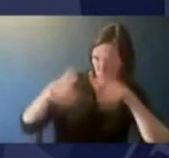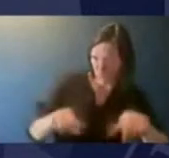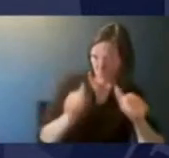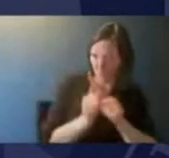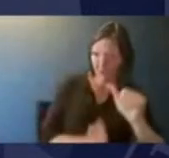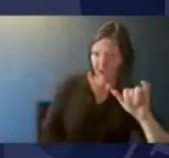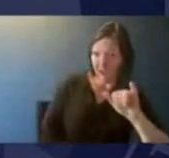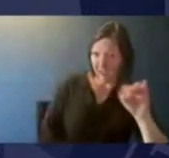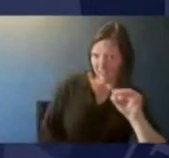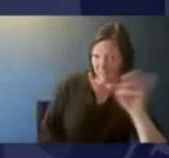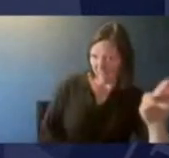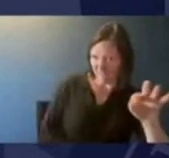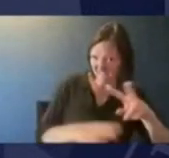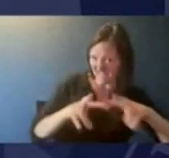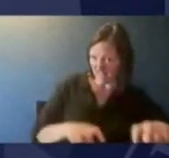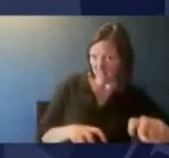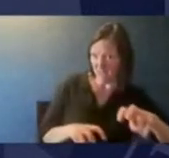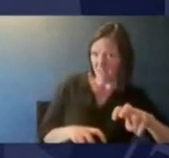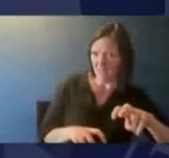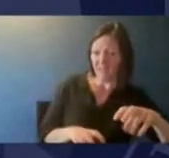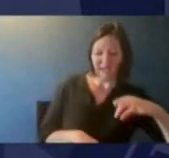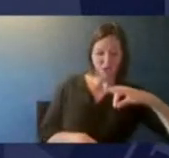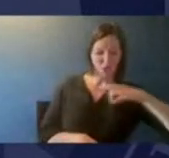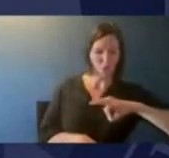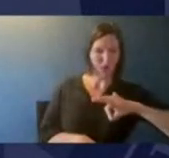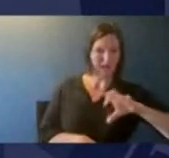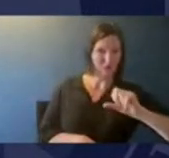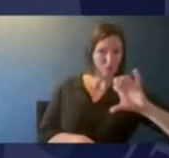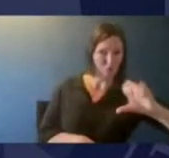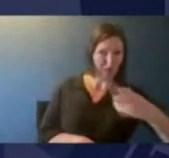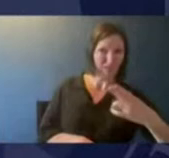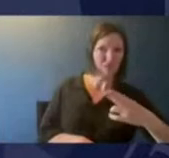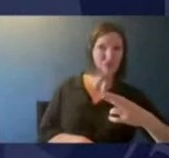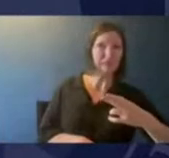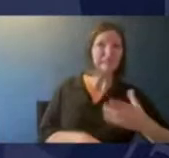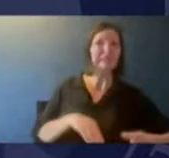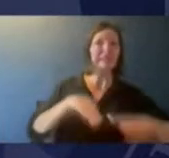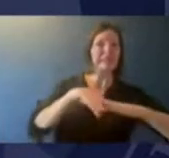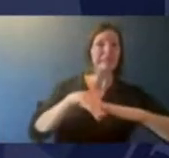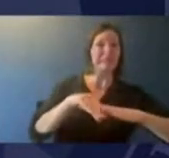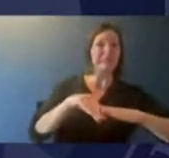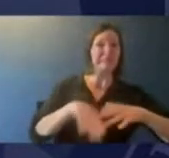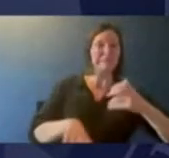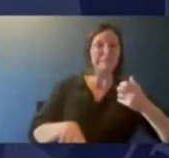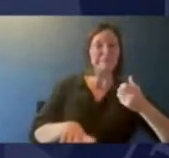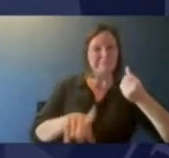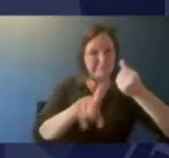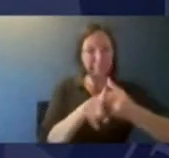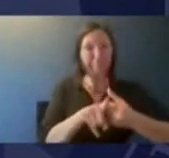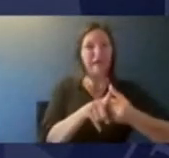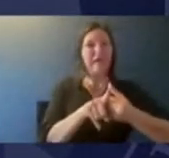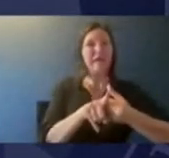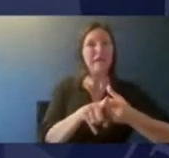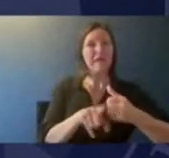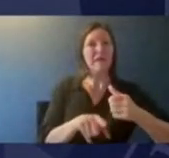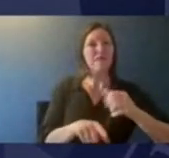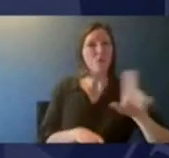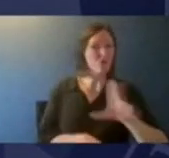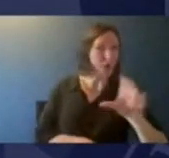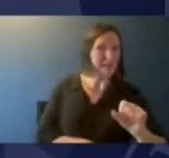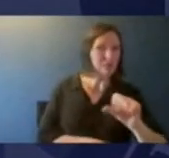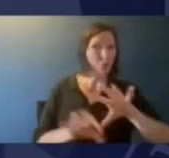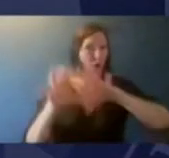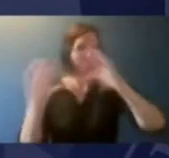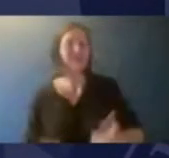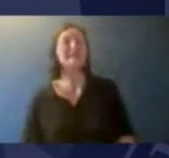assessment that a credit crunch increases the likelihood of a hard landing, whether in the U.S. or globally? So